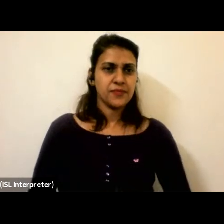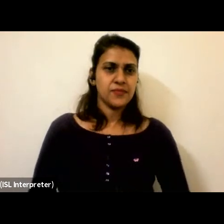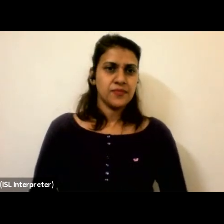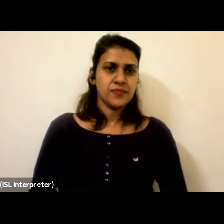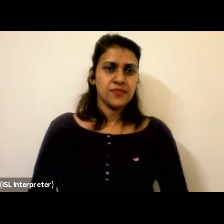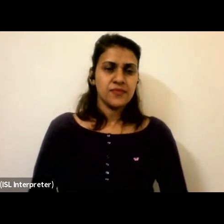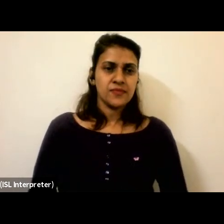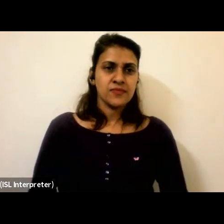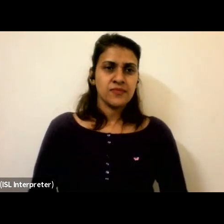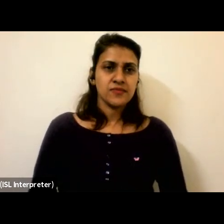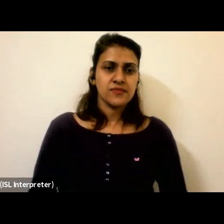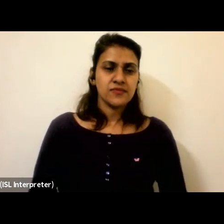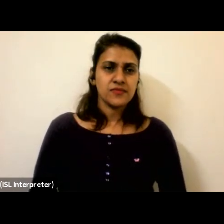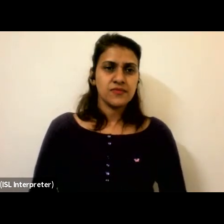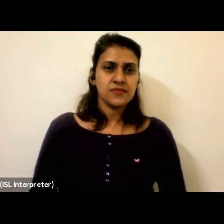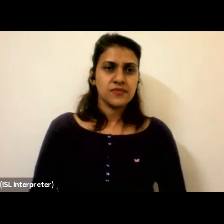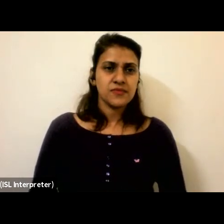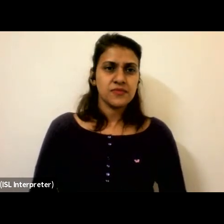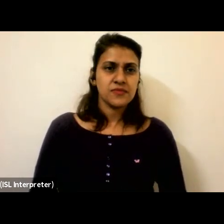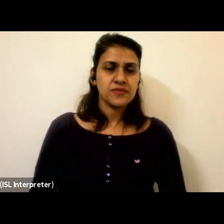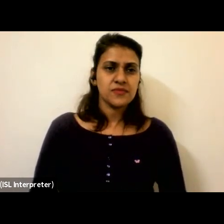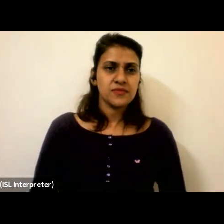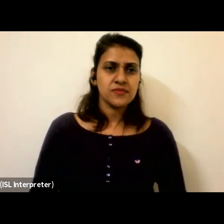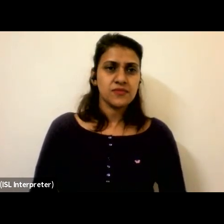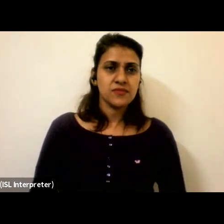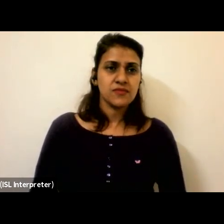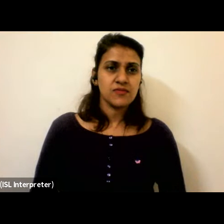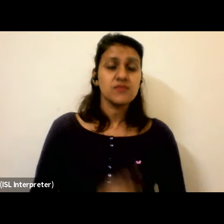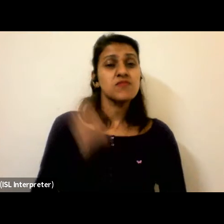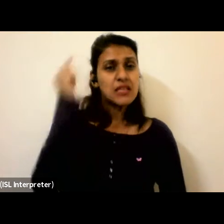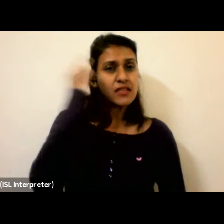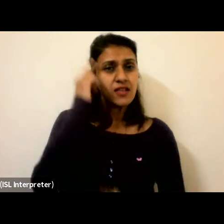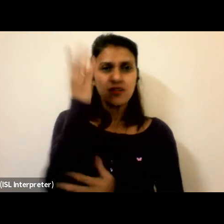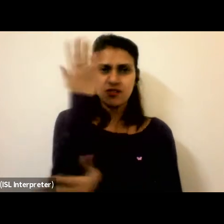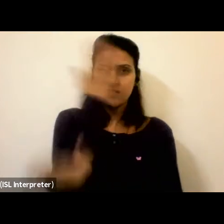providing jobs to disabled persons comes at a high cost.